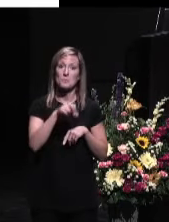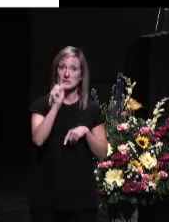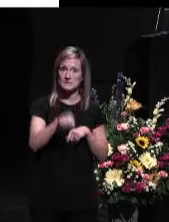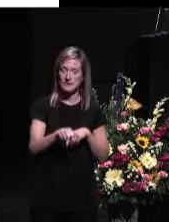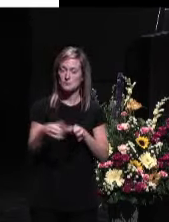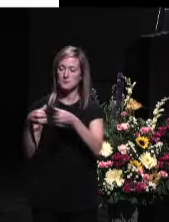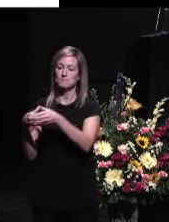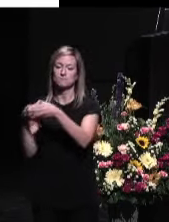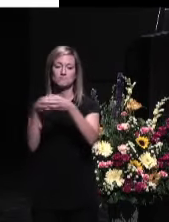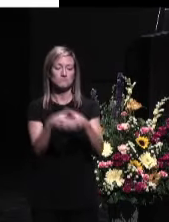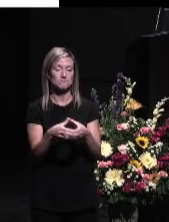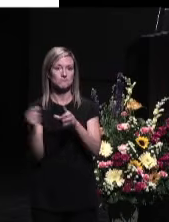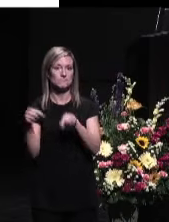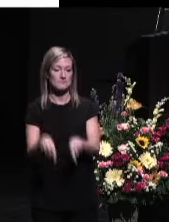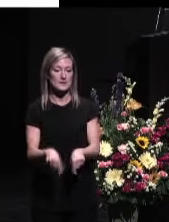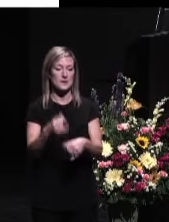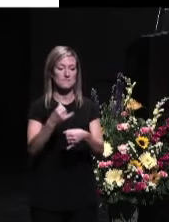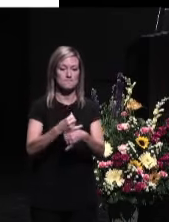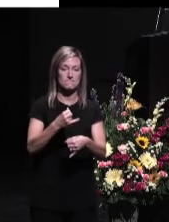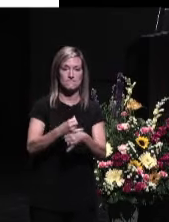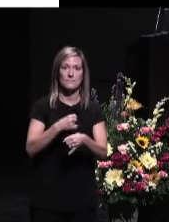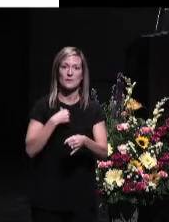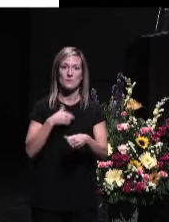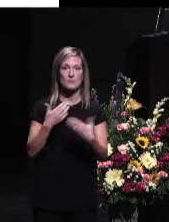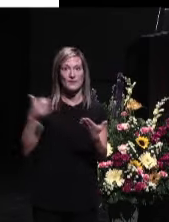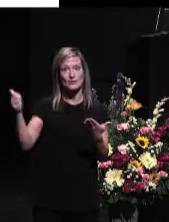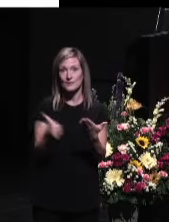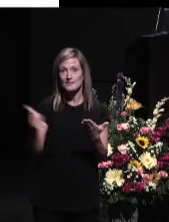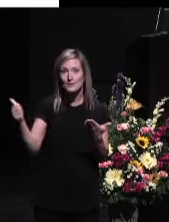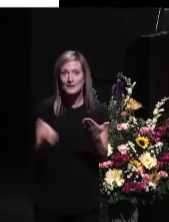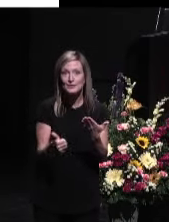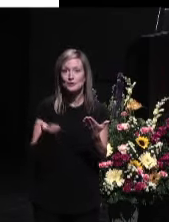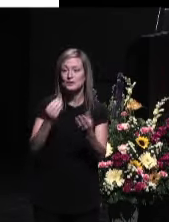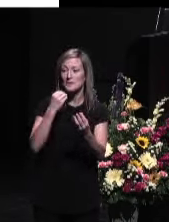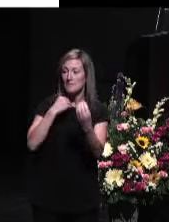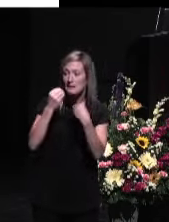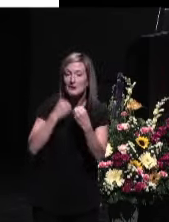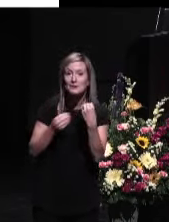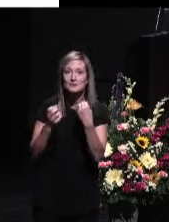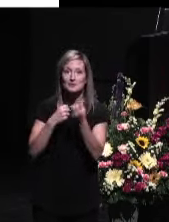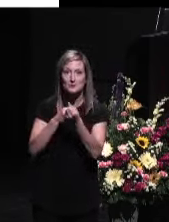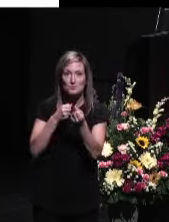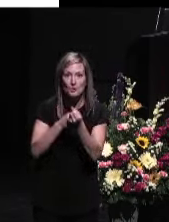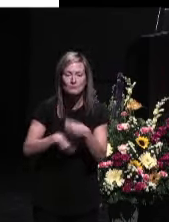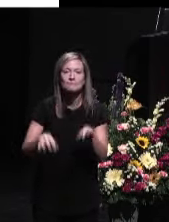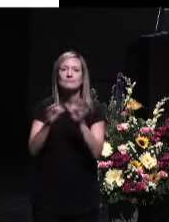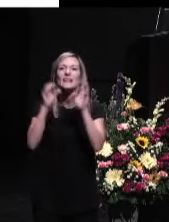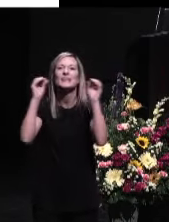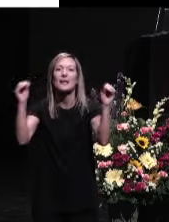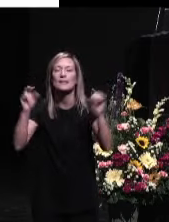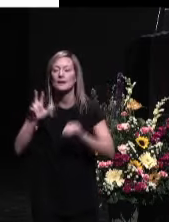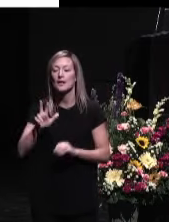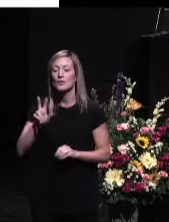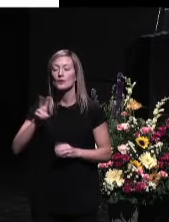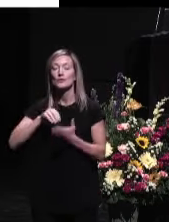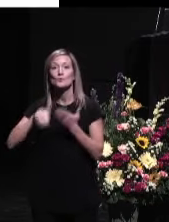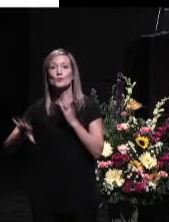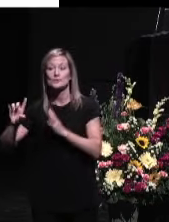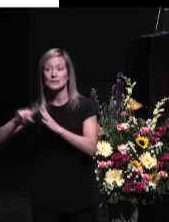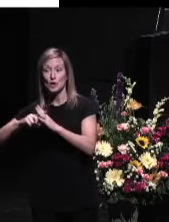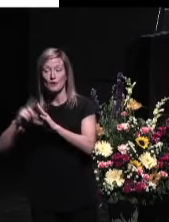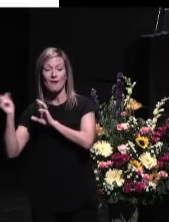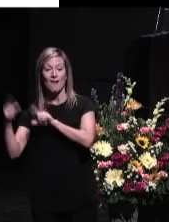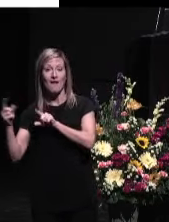provided the transportation, meals, and support. Didn't cost the students a thing. 32 started, 32 finished. Many of those